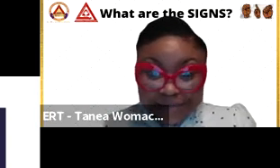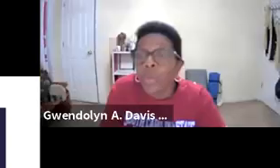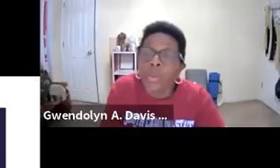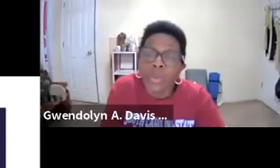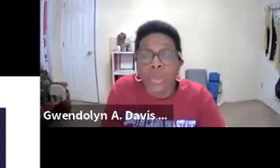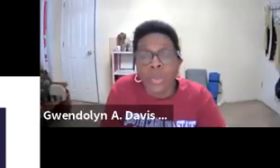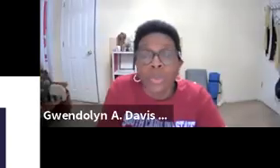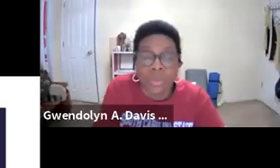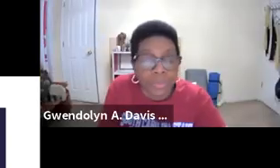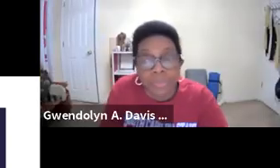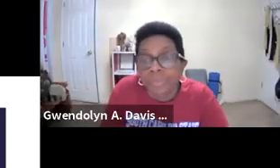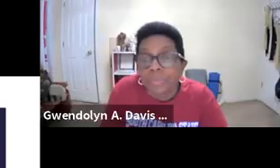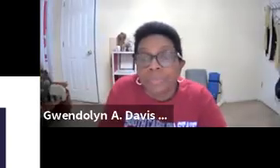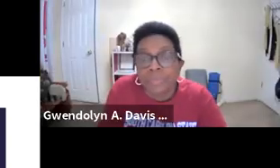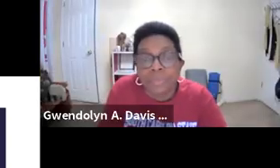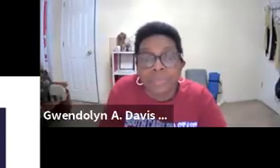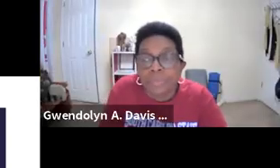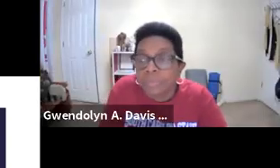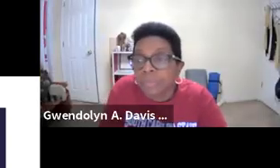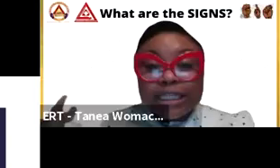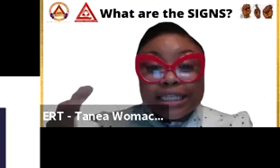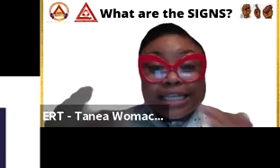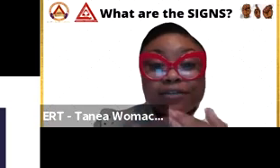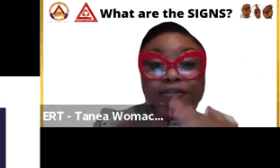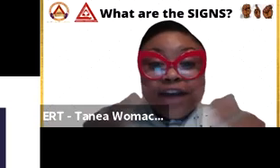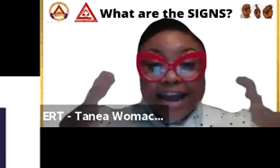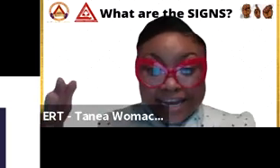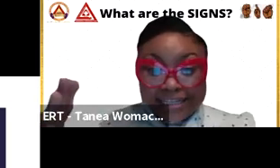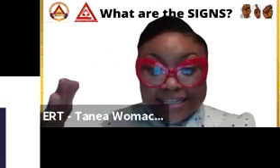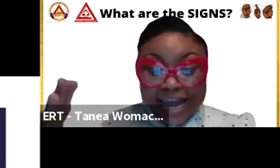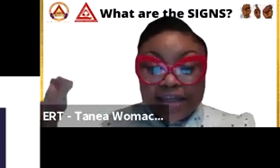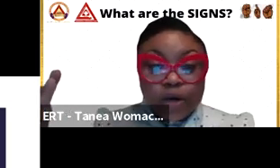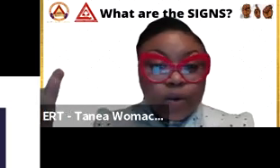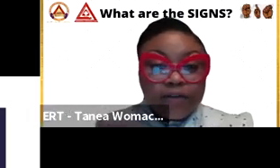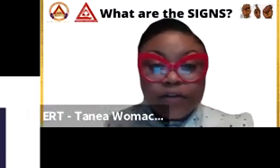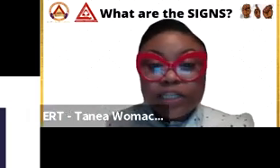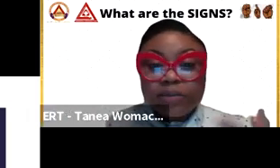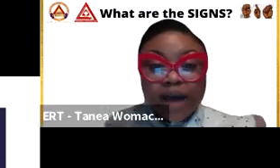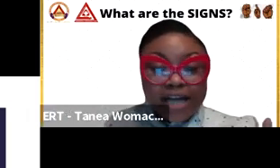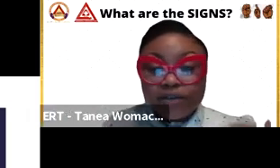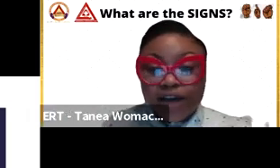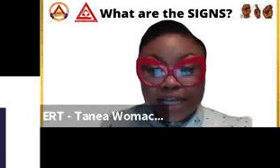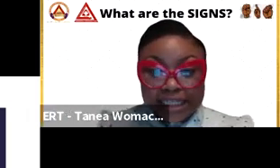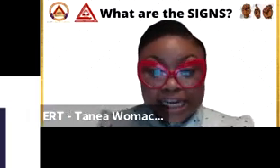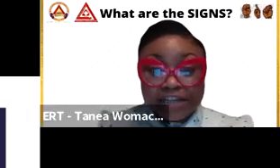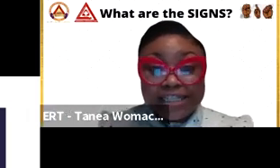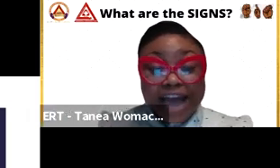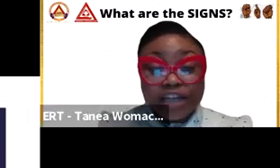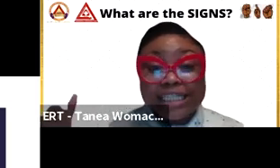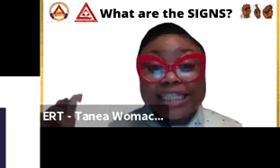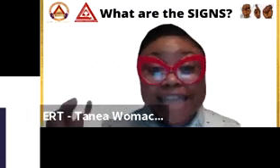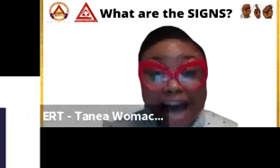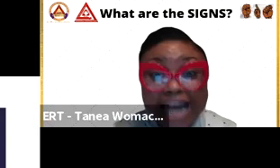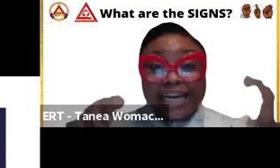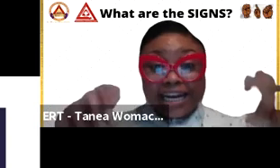cards. Woo. Because we are going to list a phrase, and then whoever responds or volunteers to